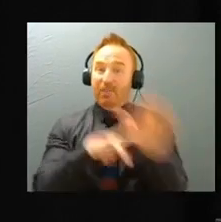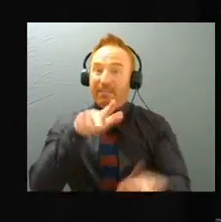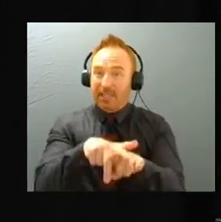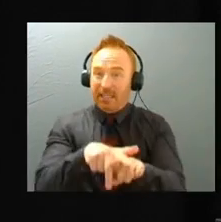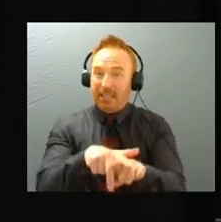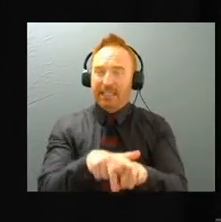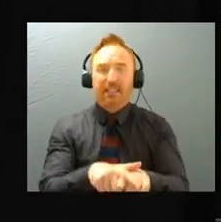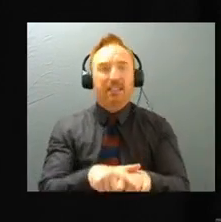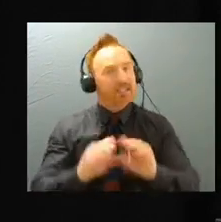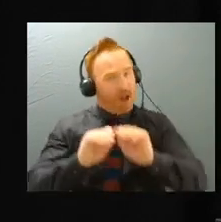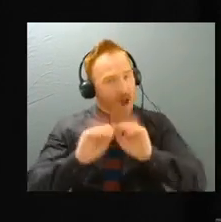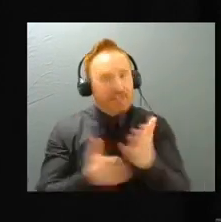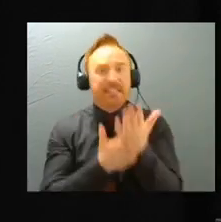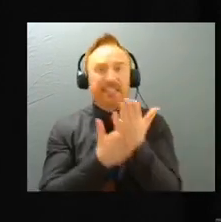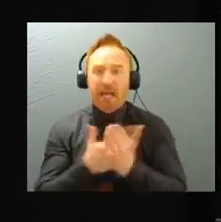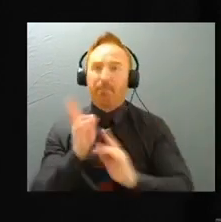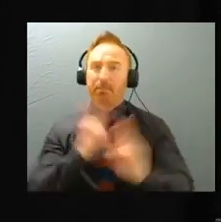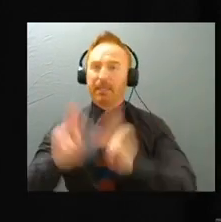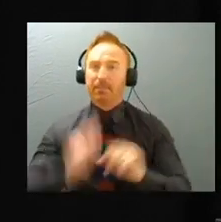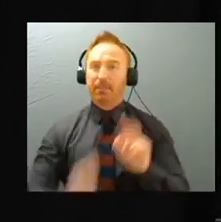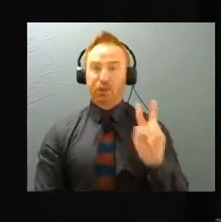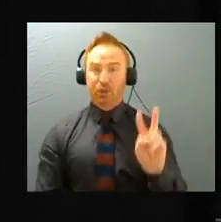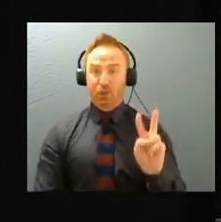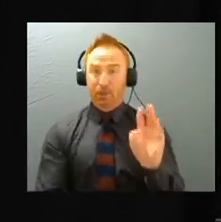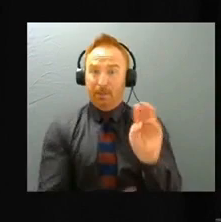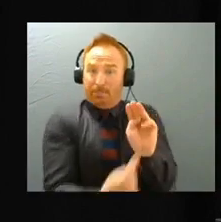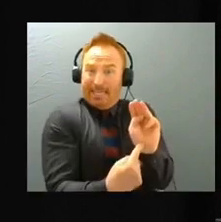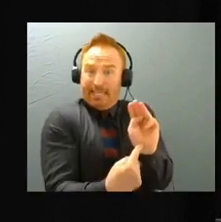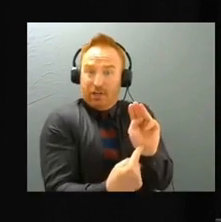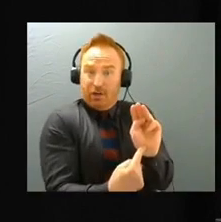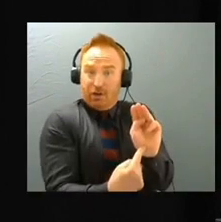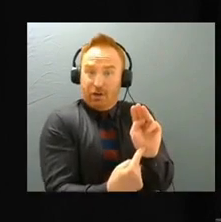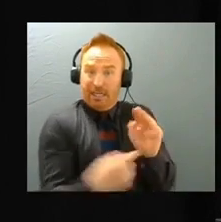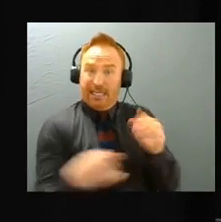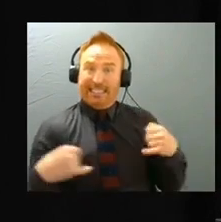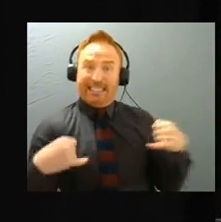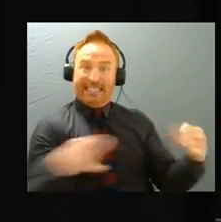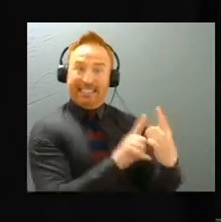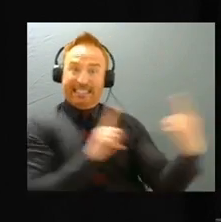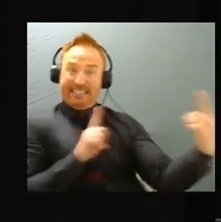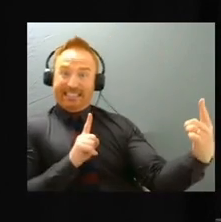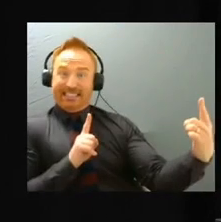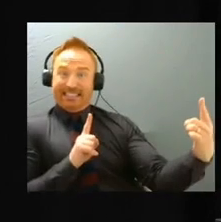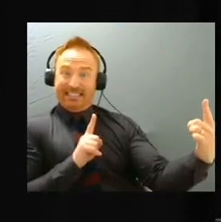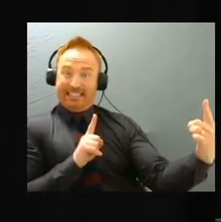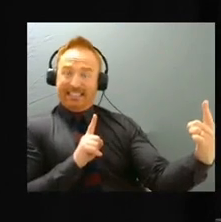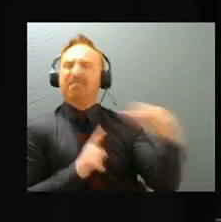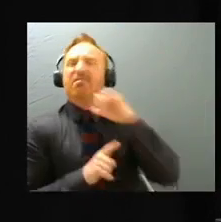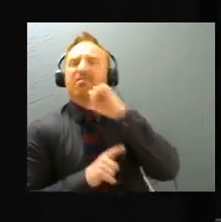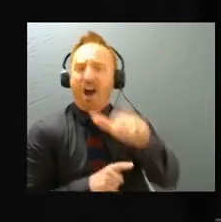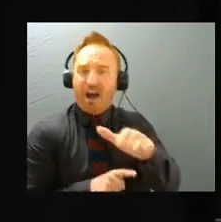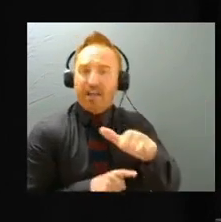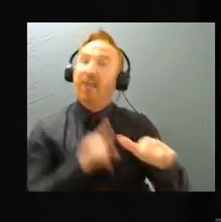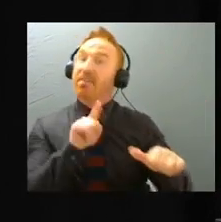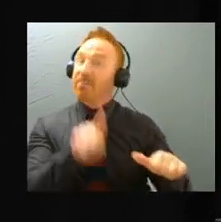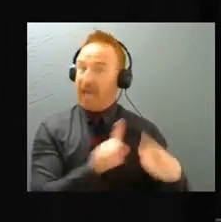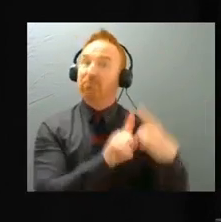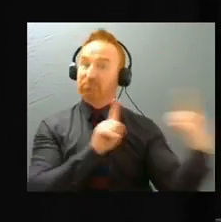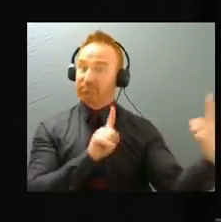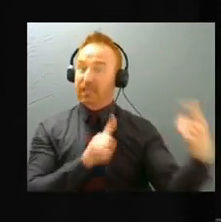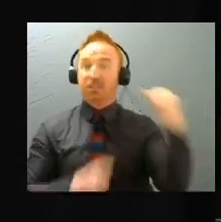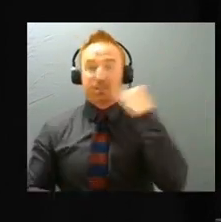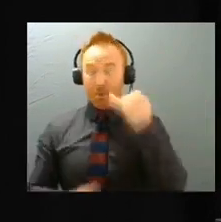2-meter distance between themselves and others outside their bubble. We need to keep that distance between us when outside of our